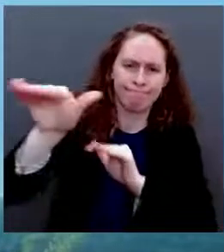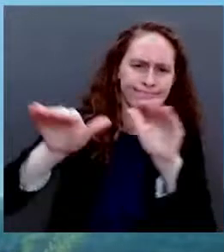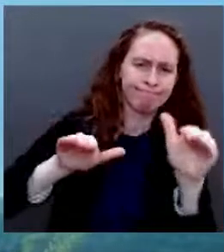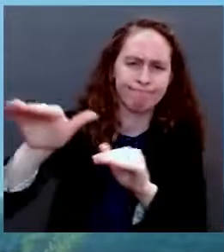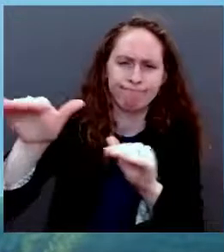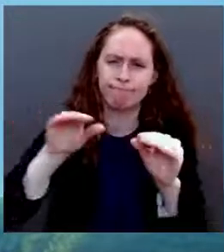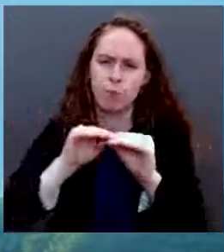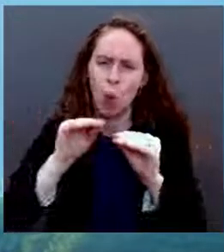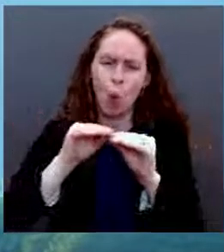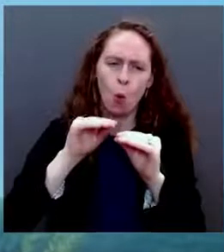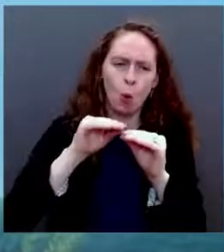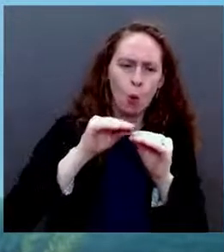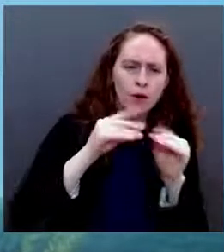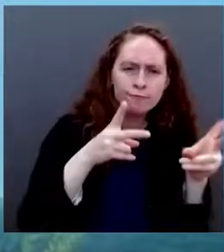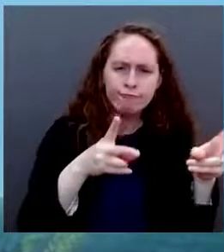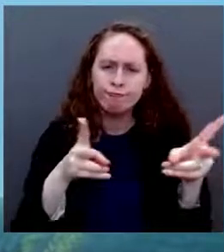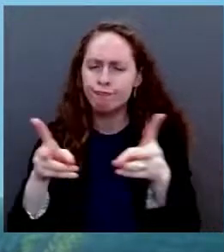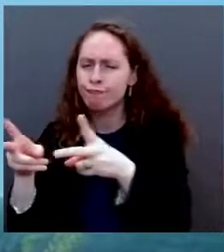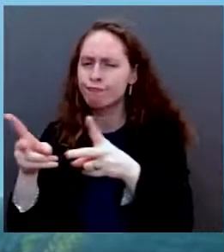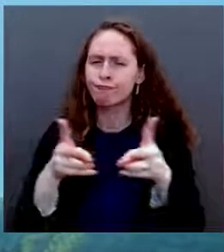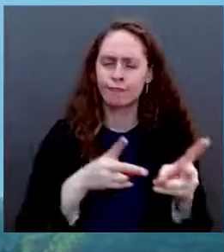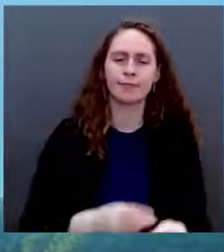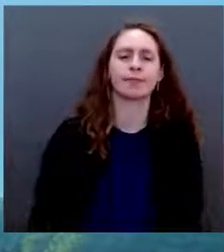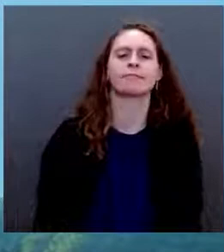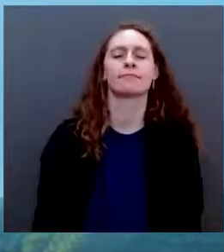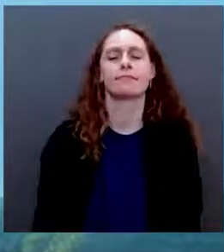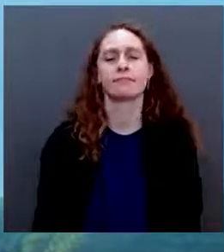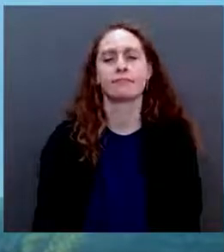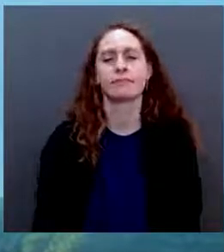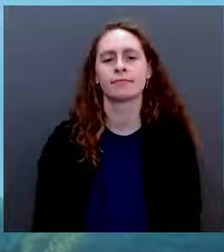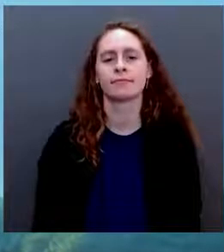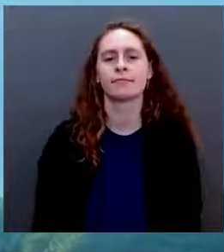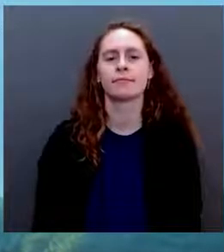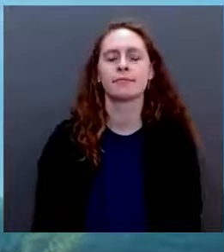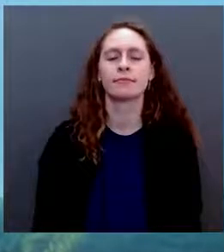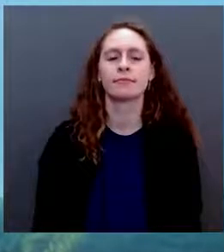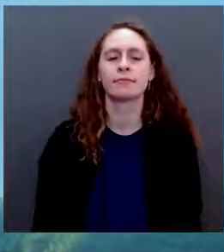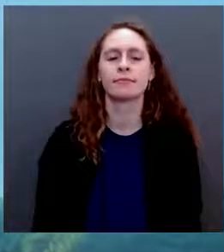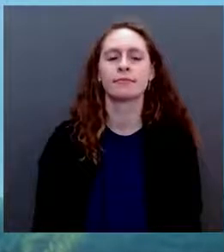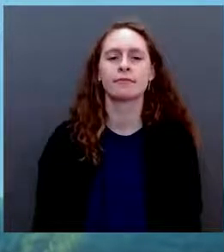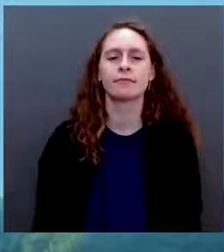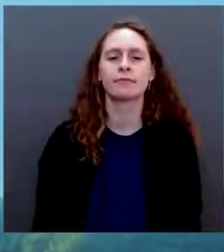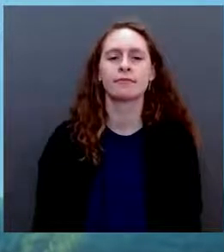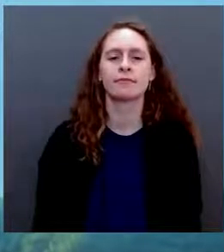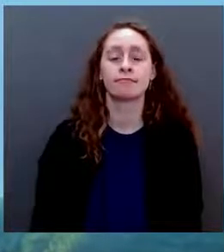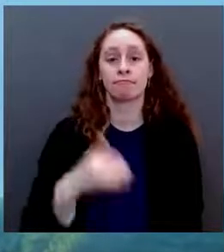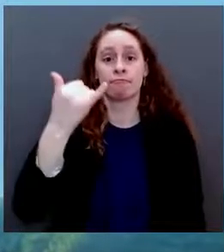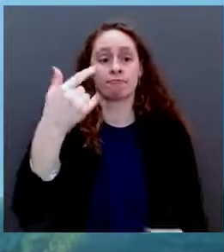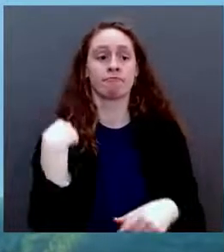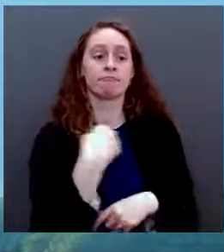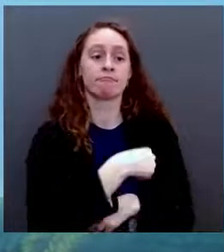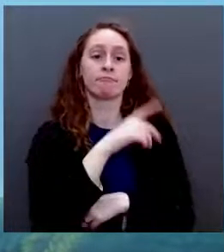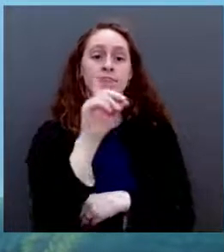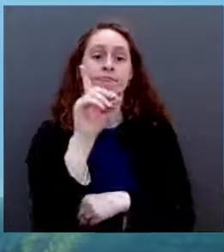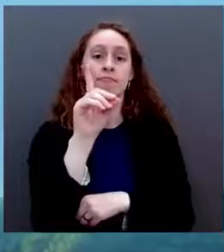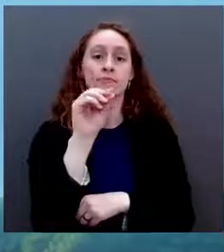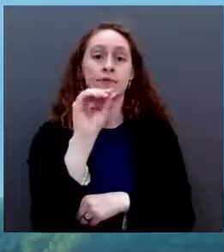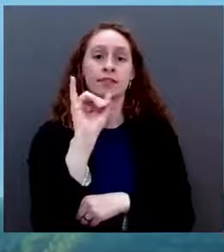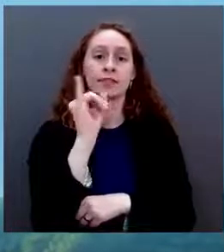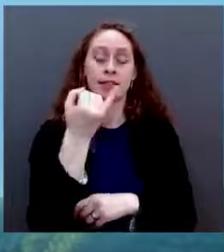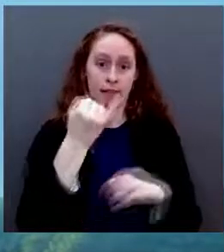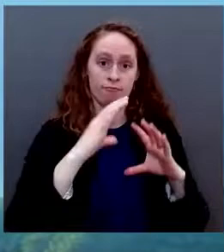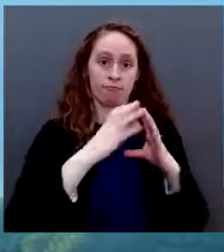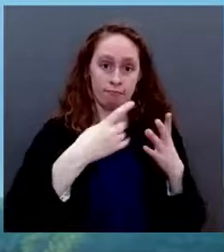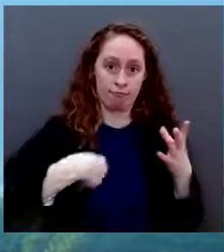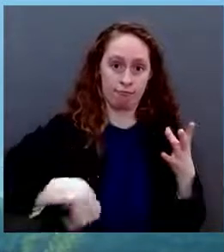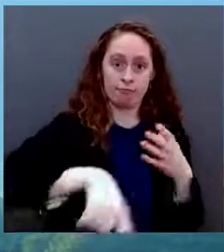has fewer staff today than it had in the 1970s. That is why we are urging Congress to allocate